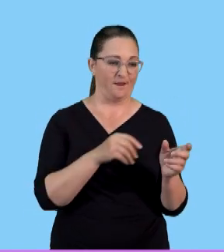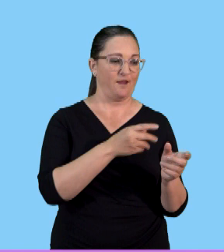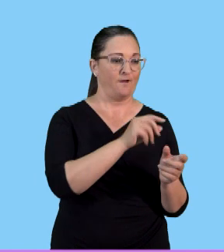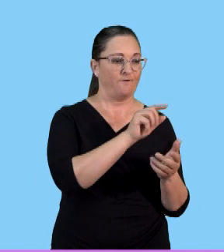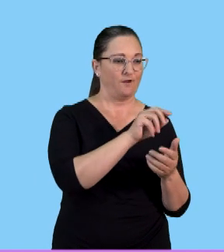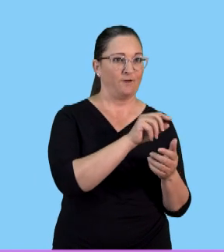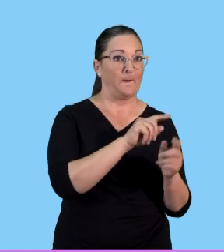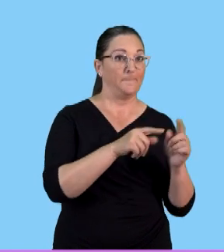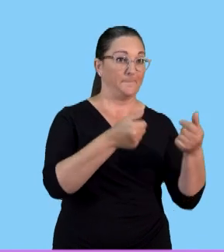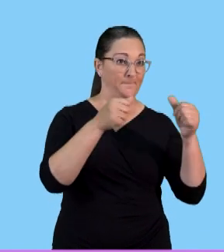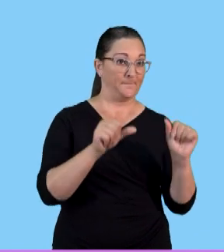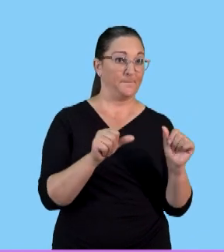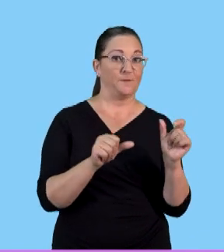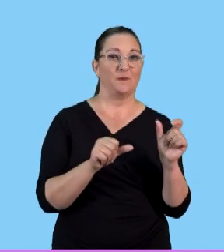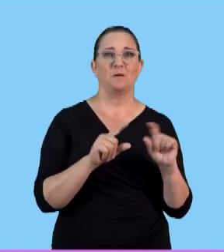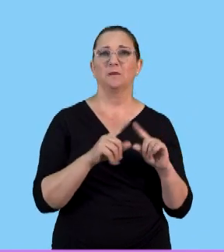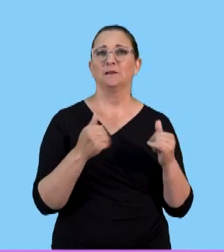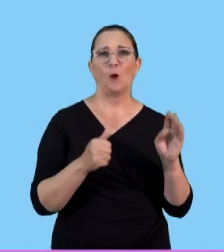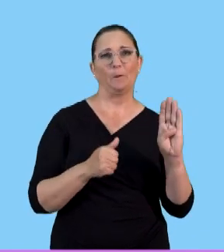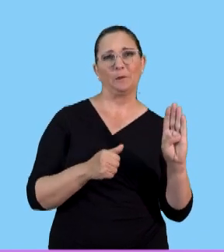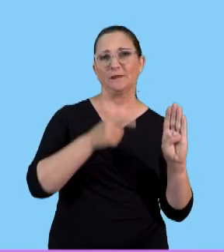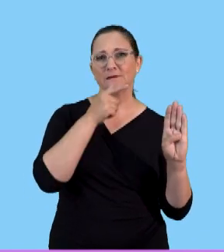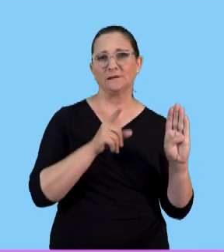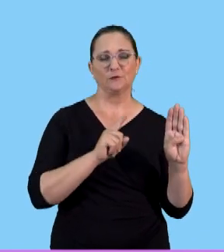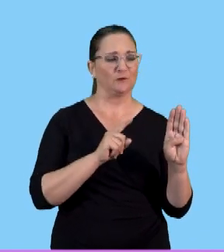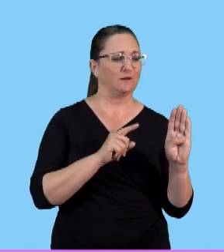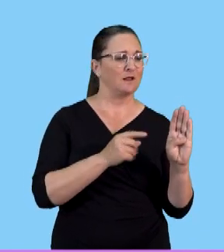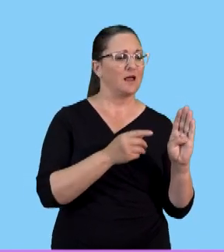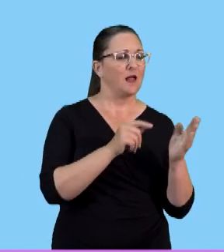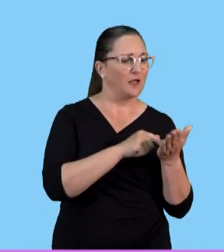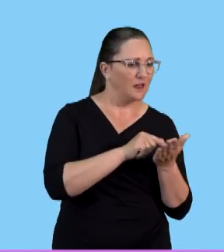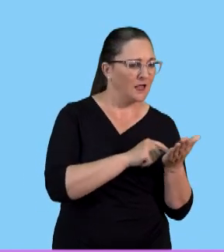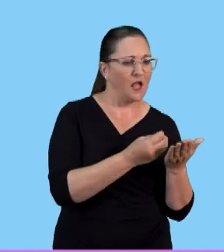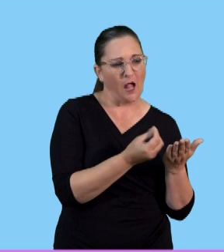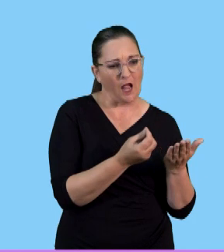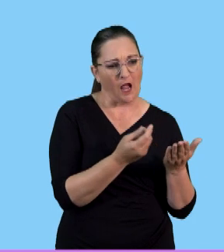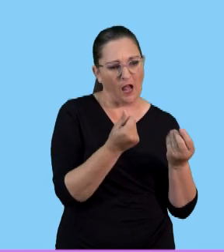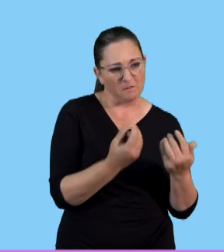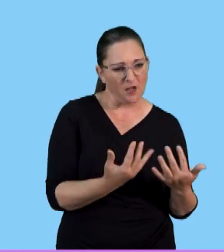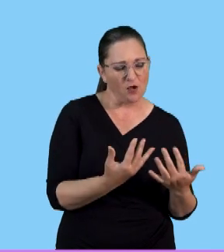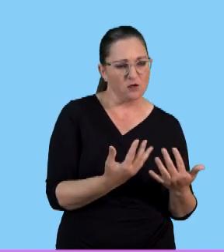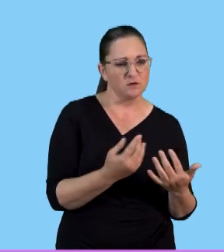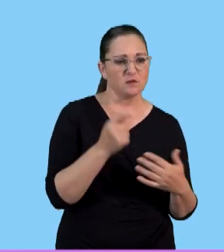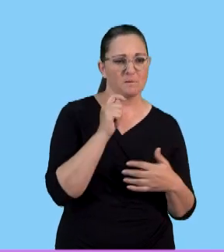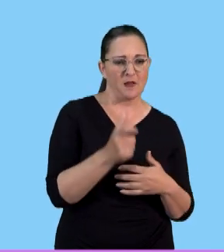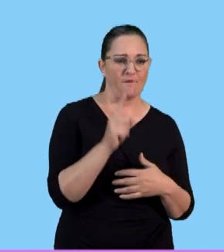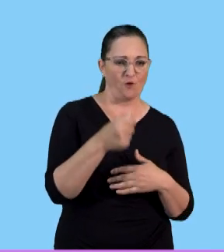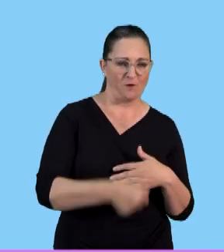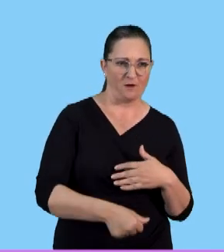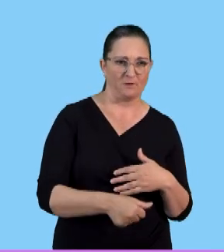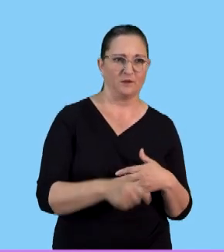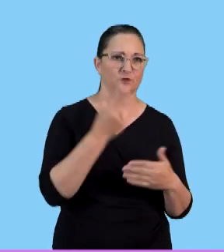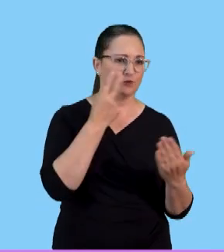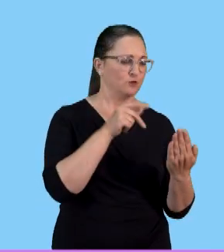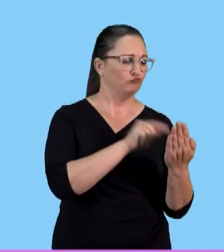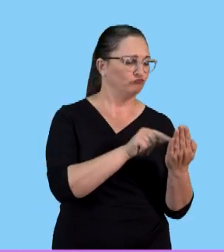And then number 2, or B, it says calculate the amount to be paid for the month. So now we are firstly going to calculate